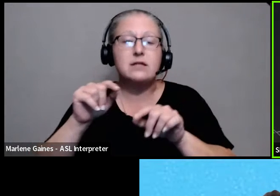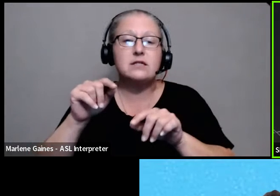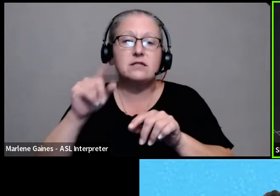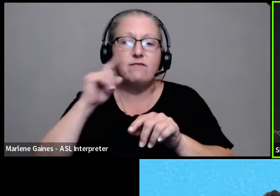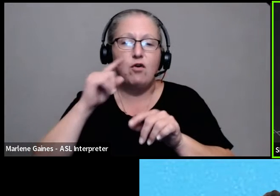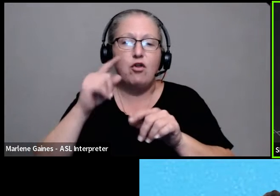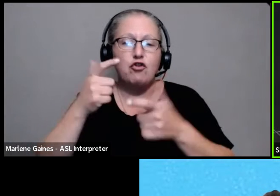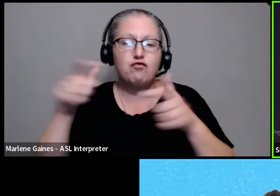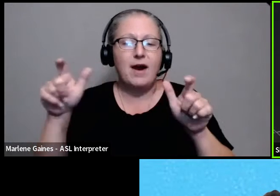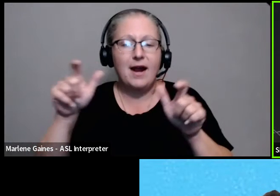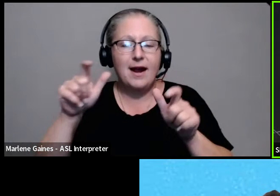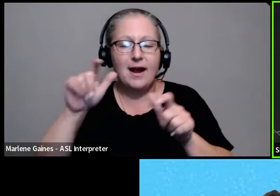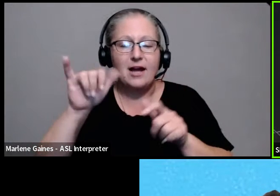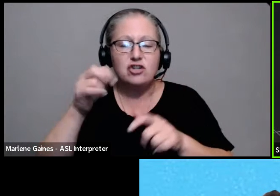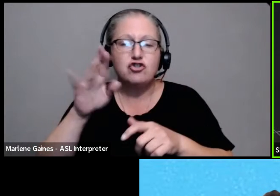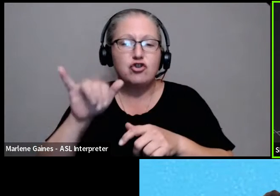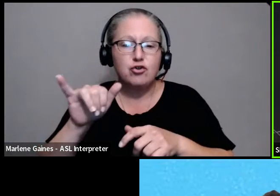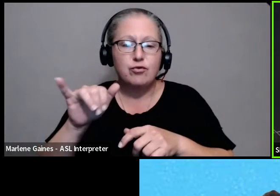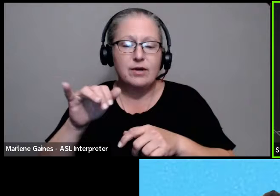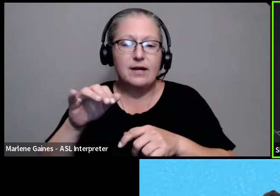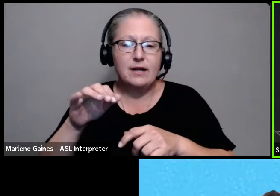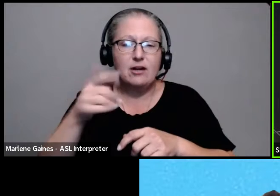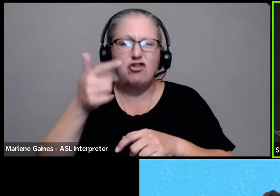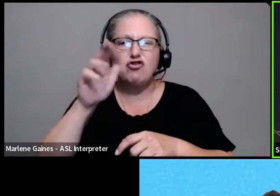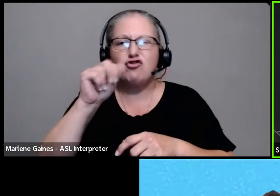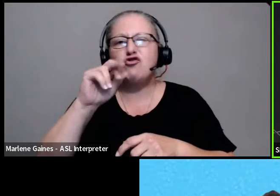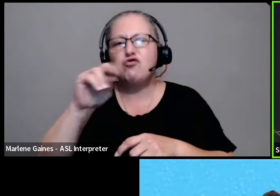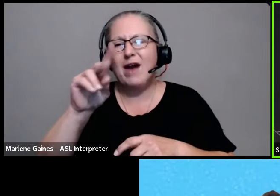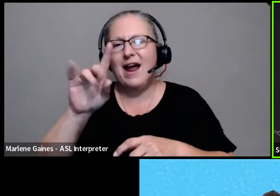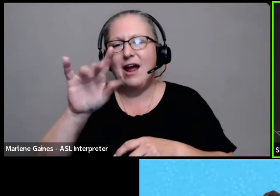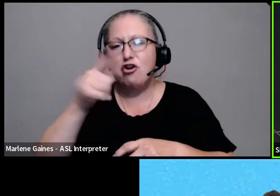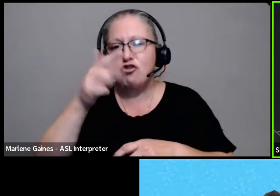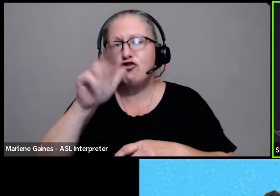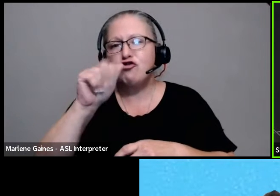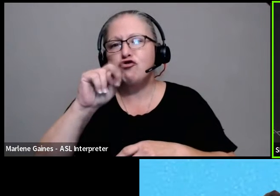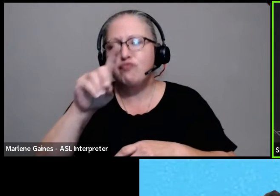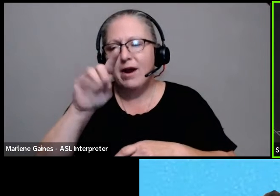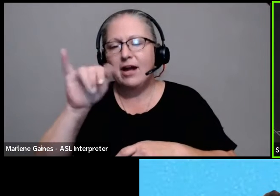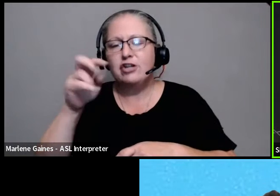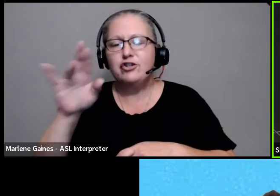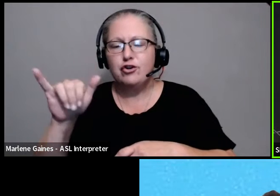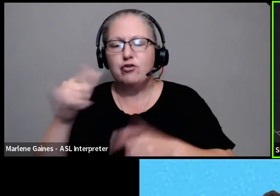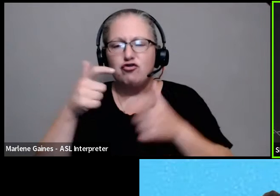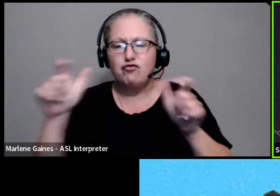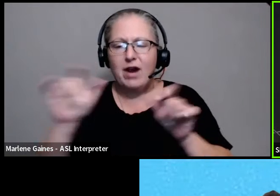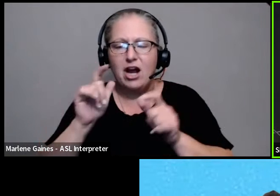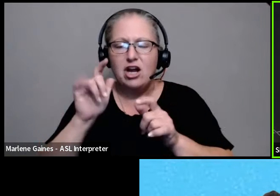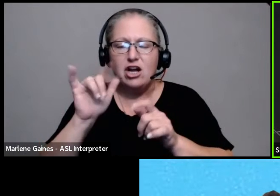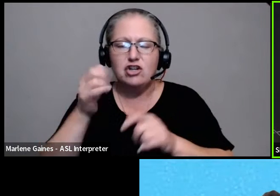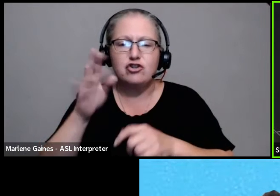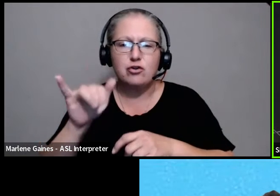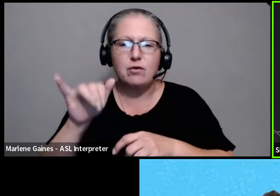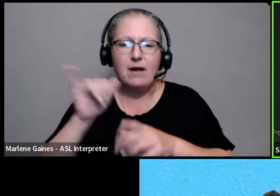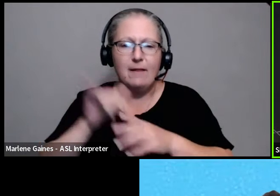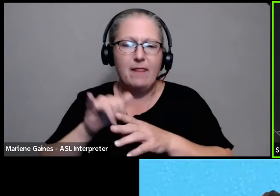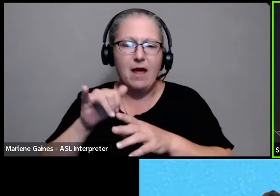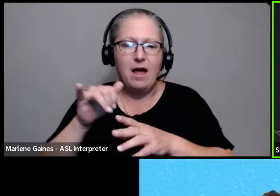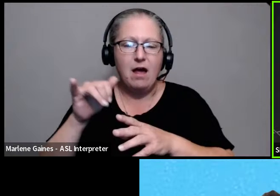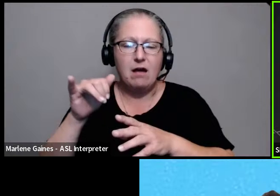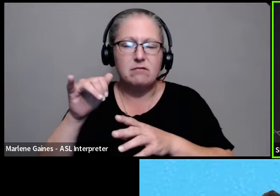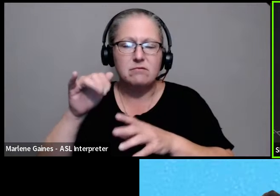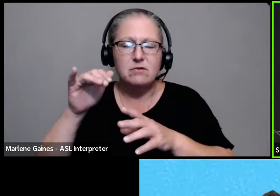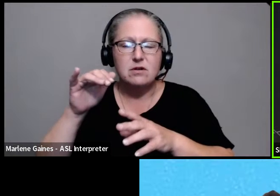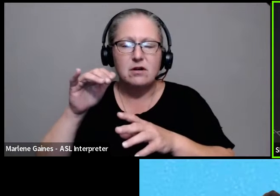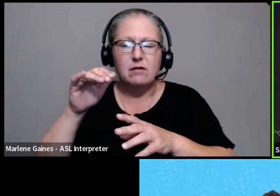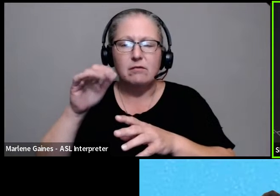grand jury that was agreed upon by the chief business officials and superintendents